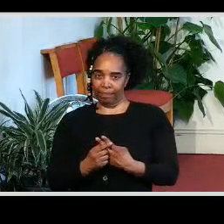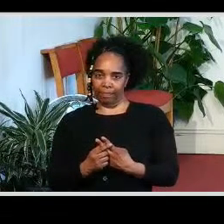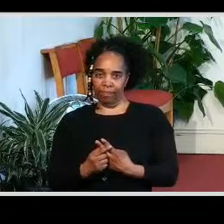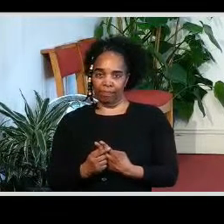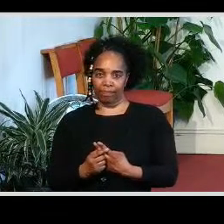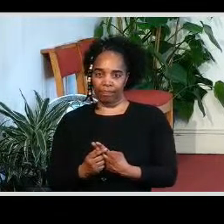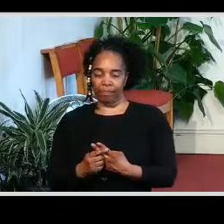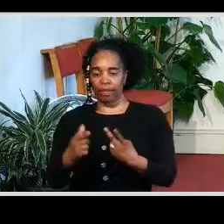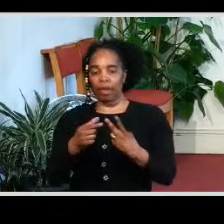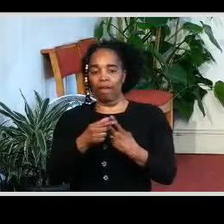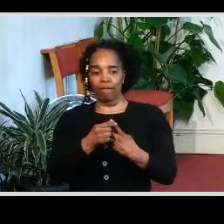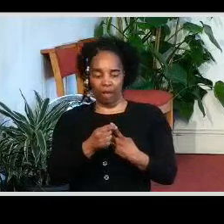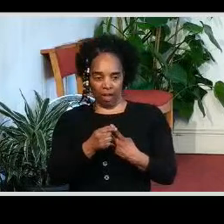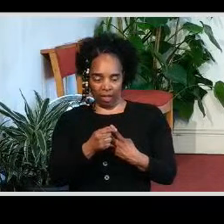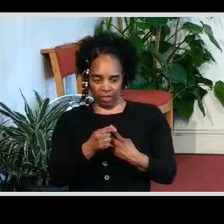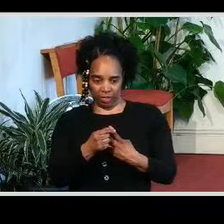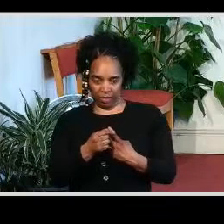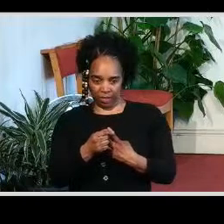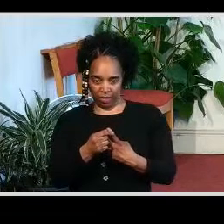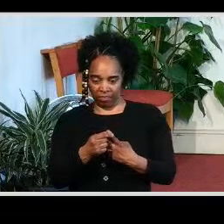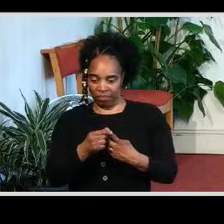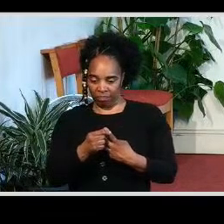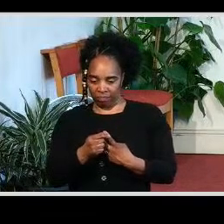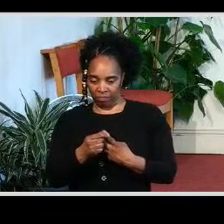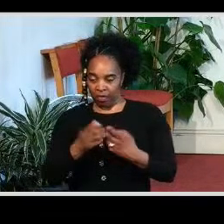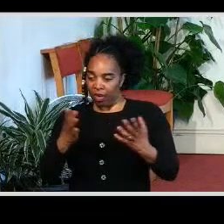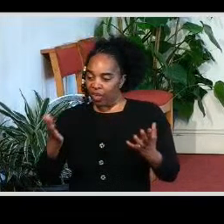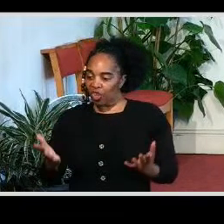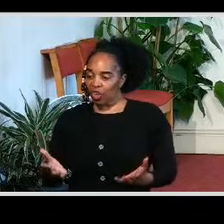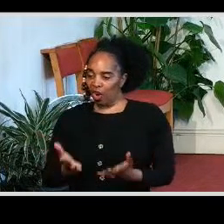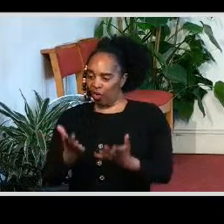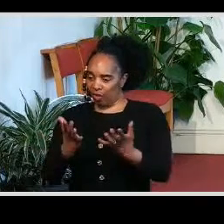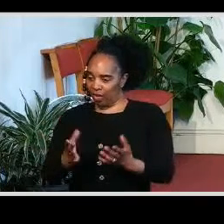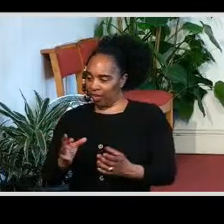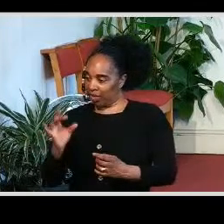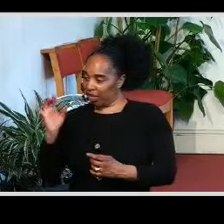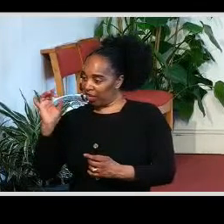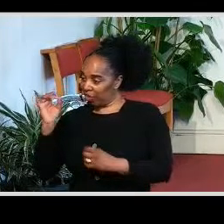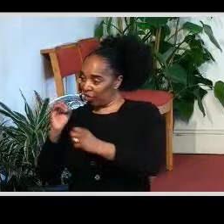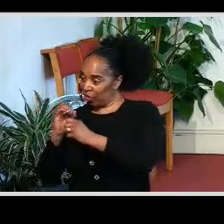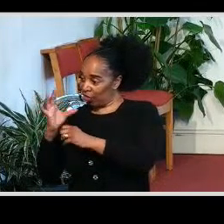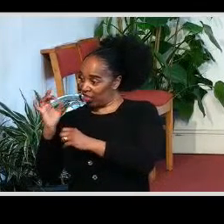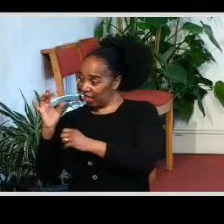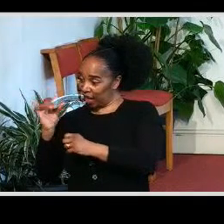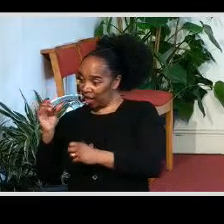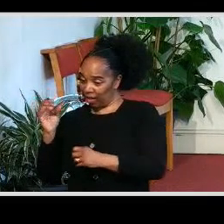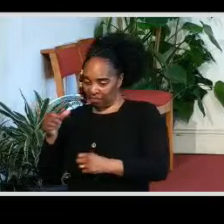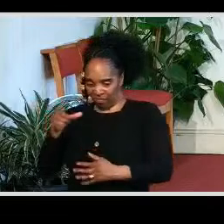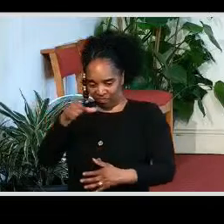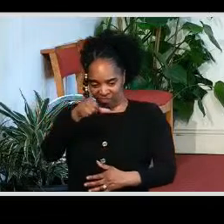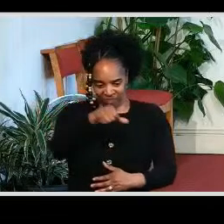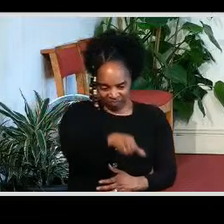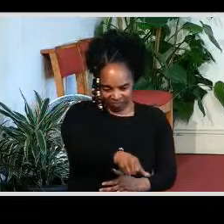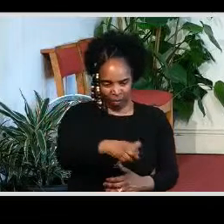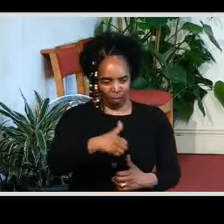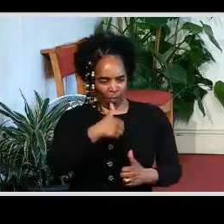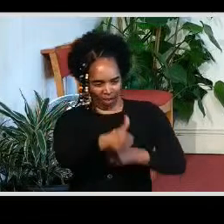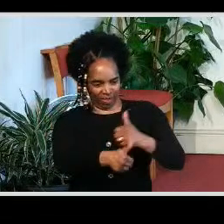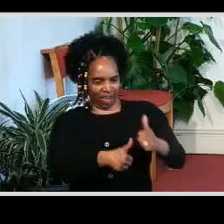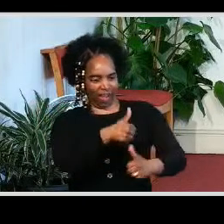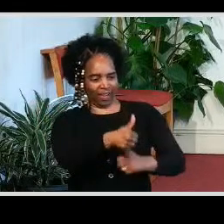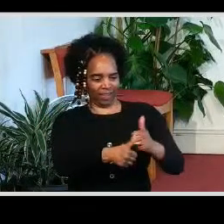with ADHD. Firstly, encourage and reward good behavior, positive reinforcement. Those of you who